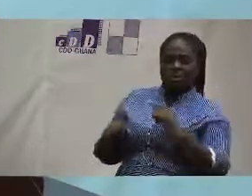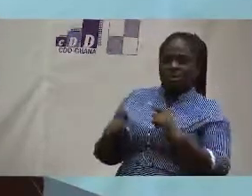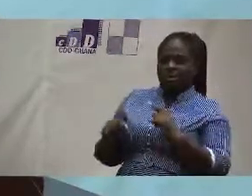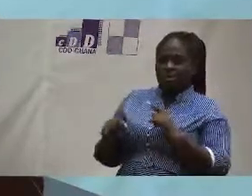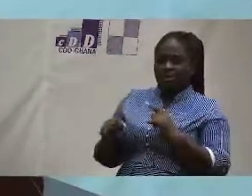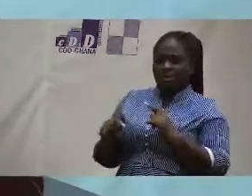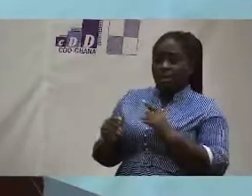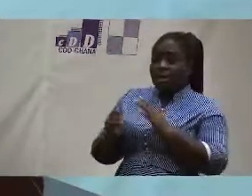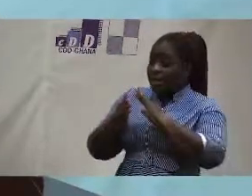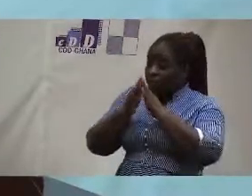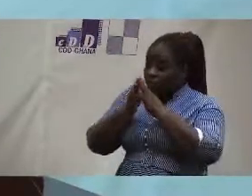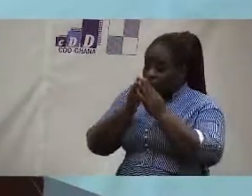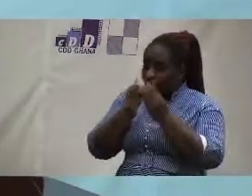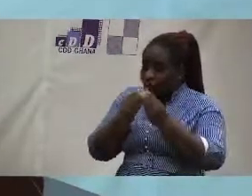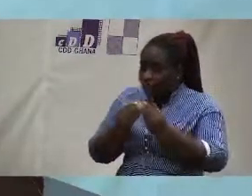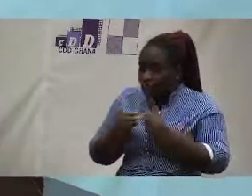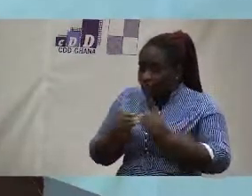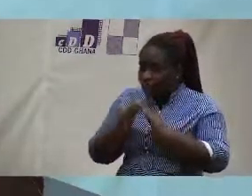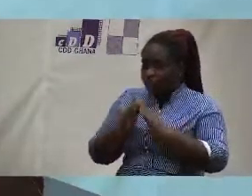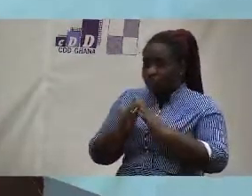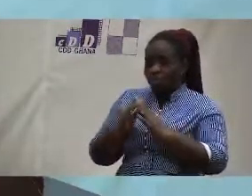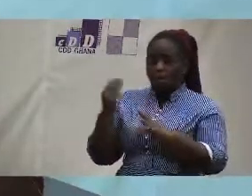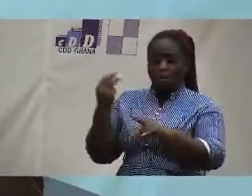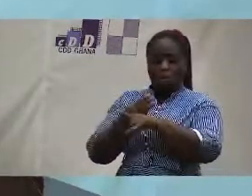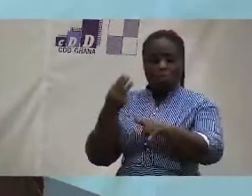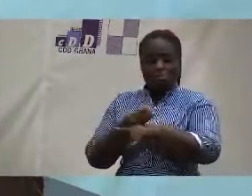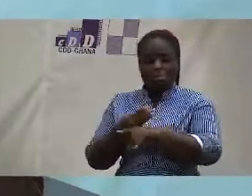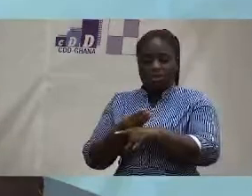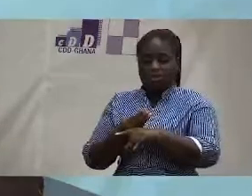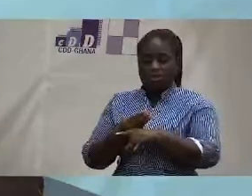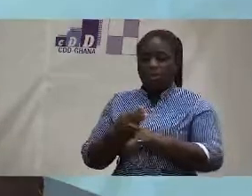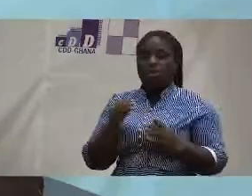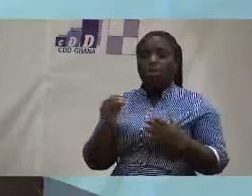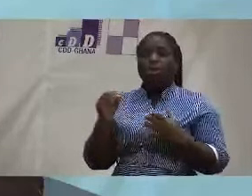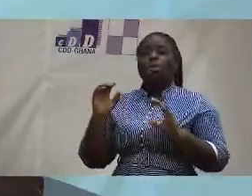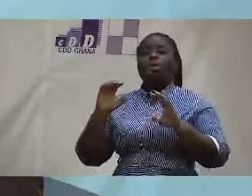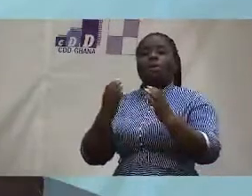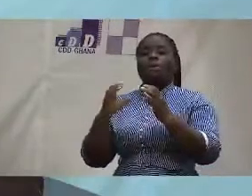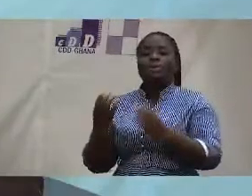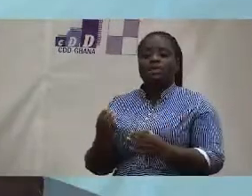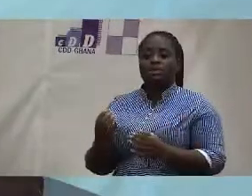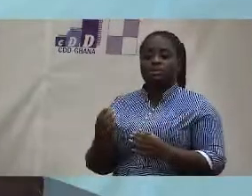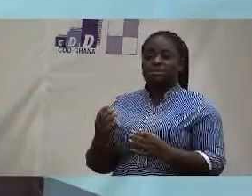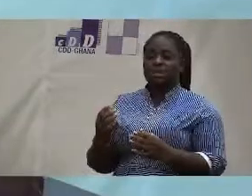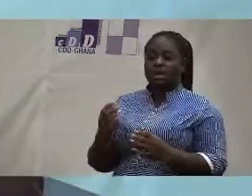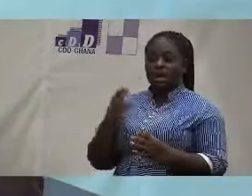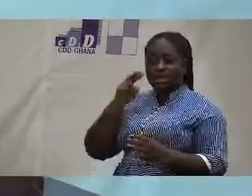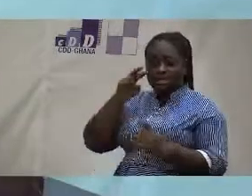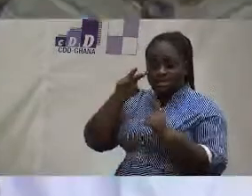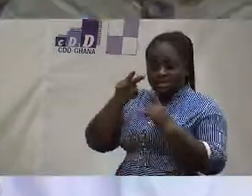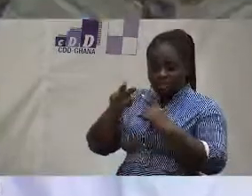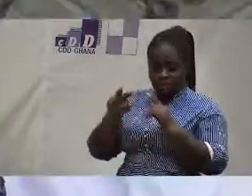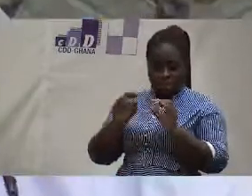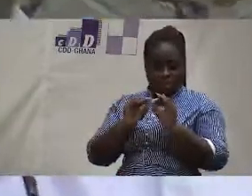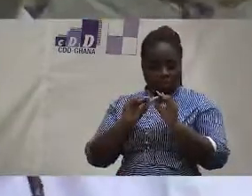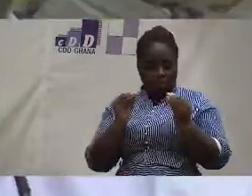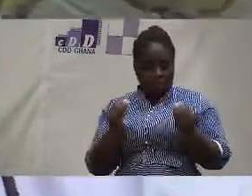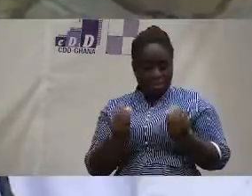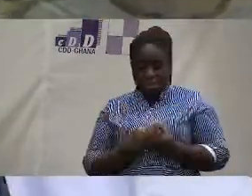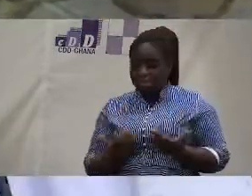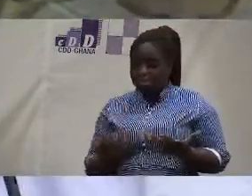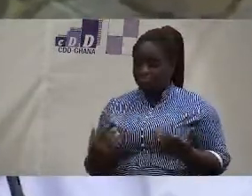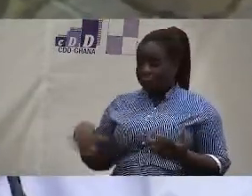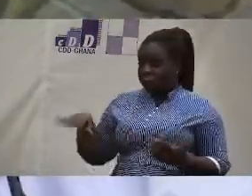liberal, voluntary, multi-community association recognized and organized, of